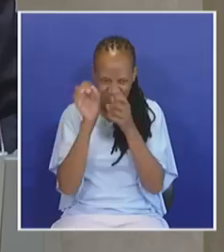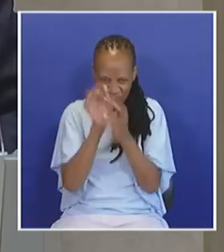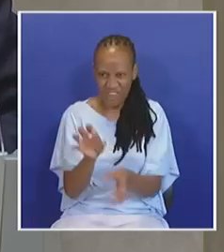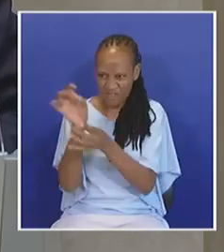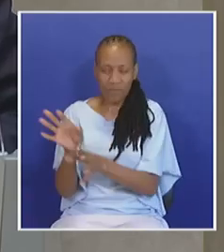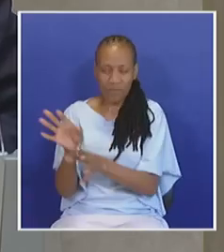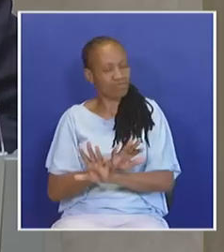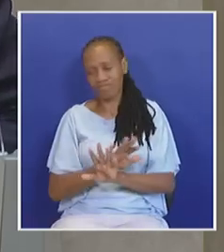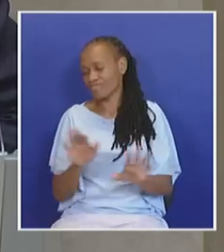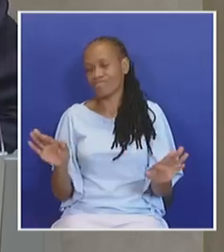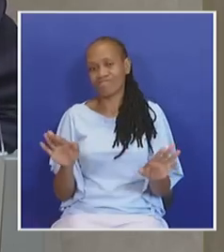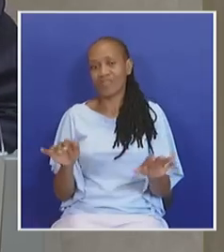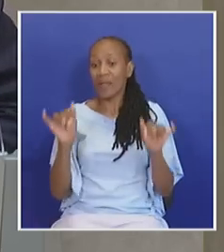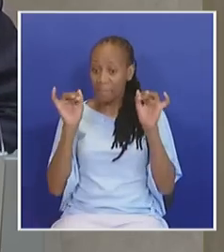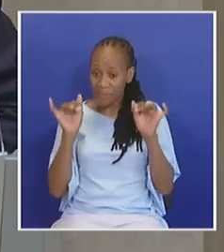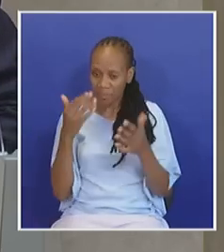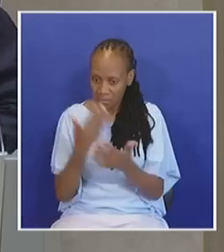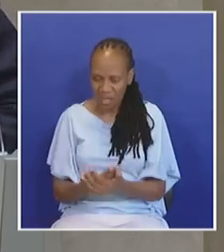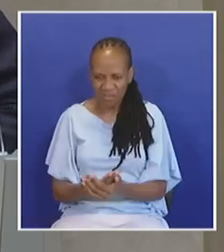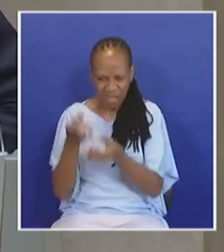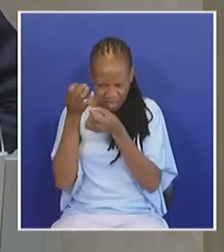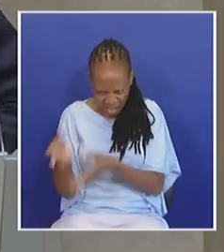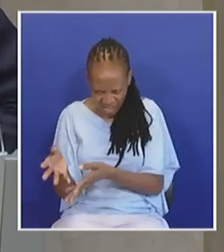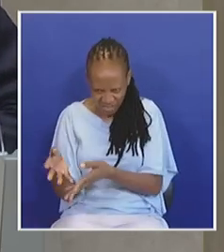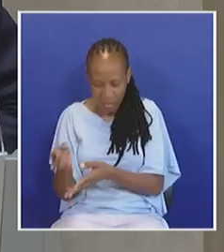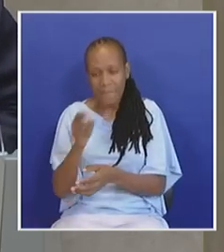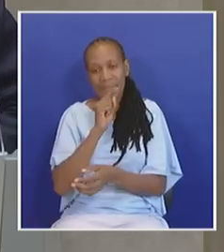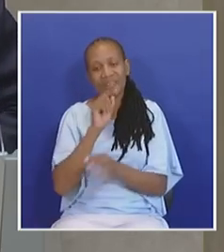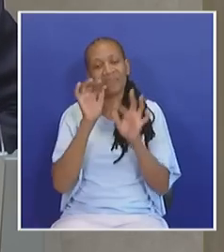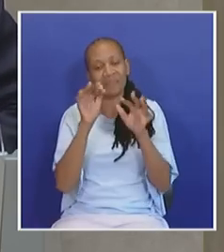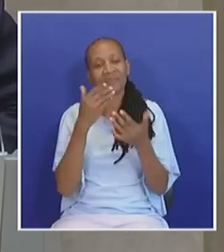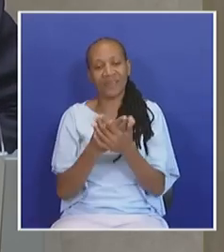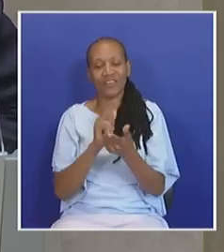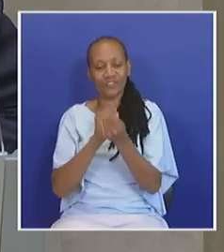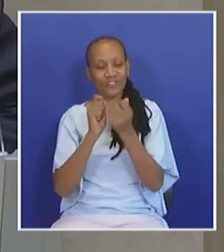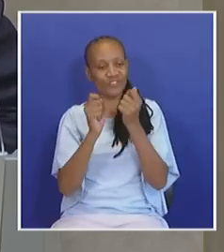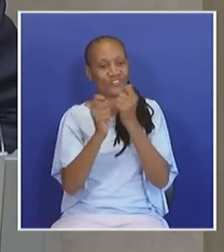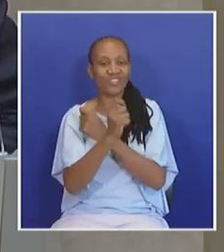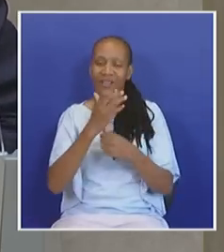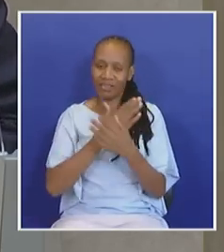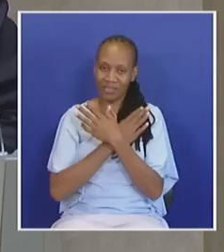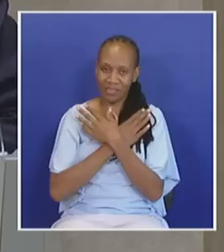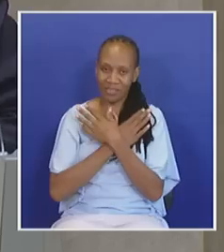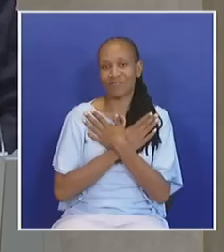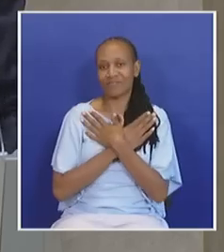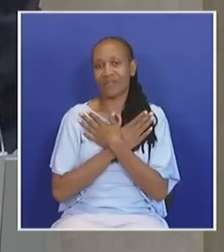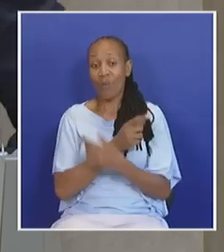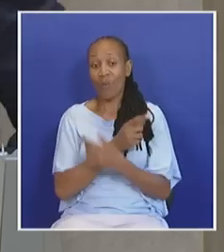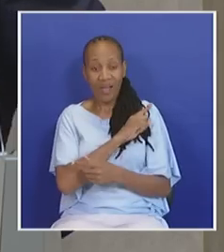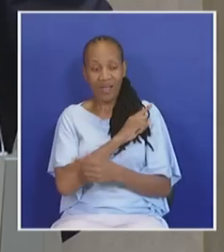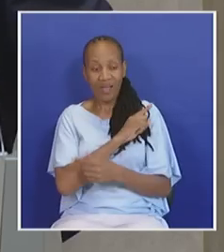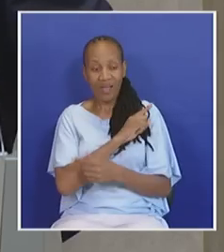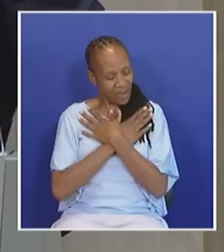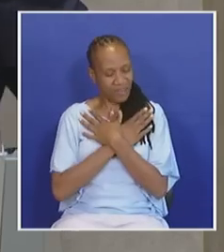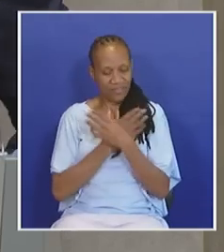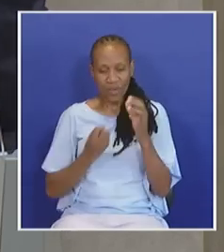they can learn to hate, they can be taught to love. For love comes naturally to the